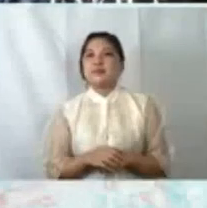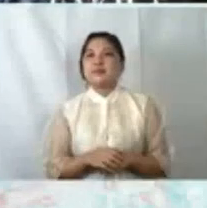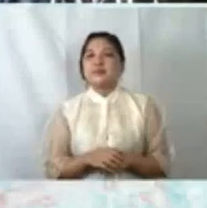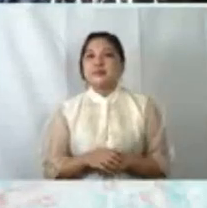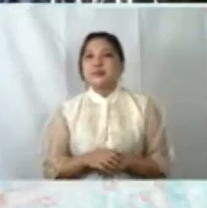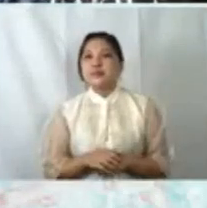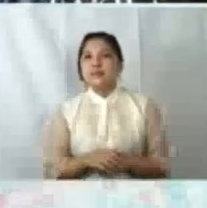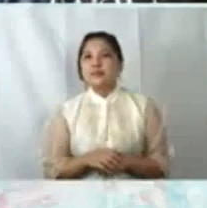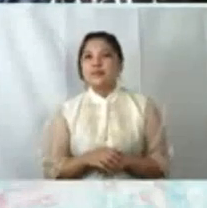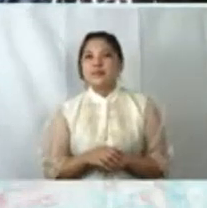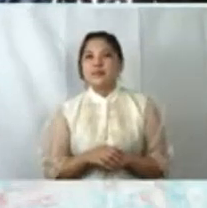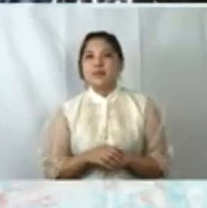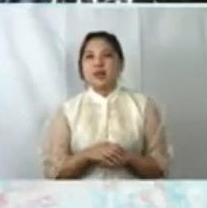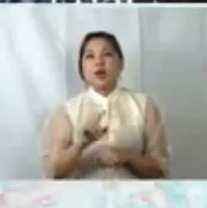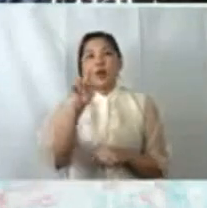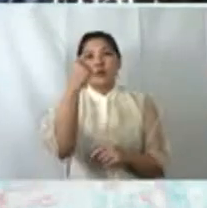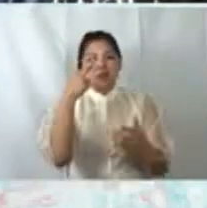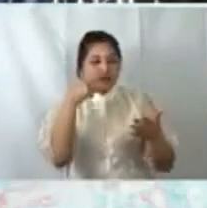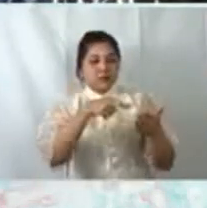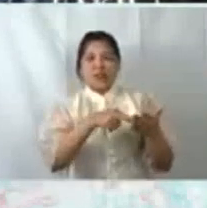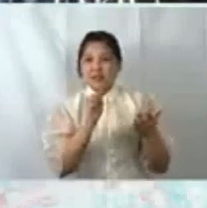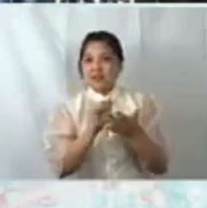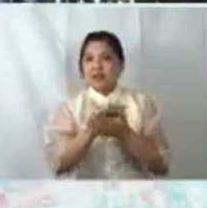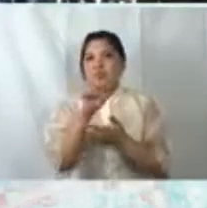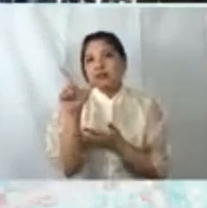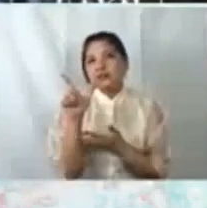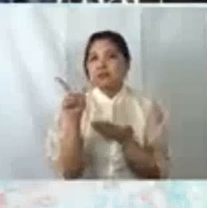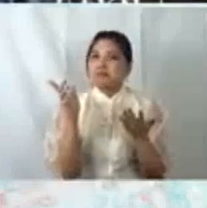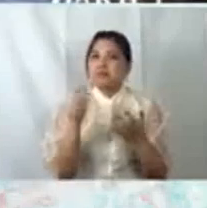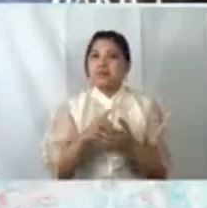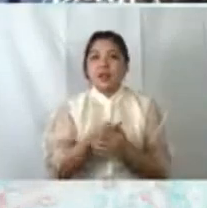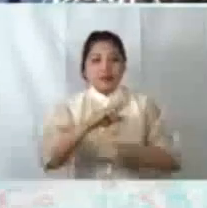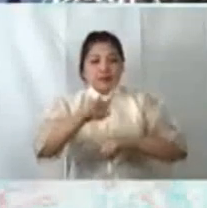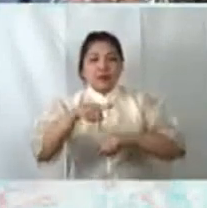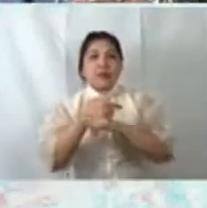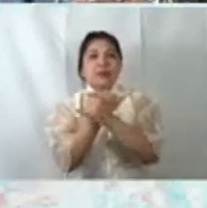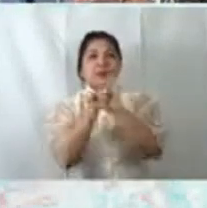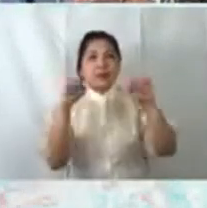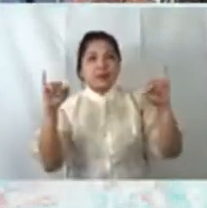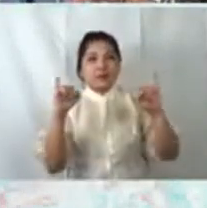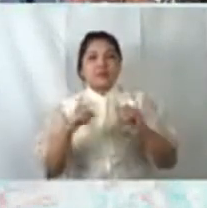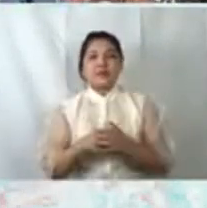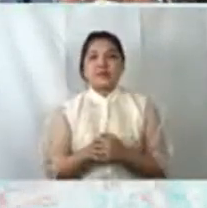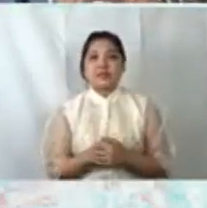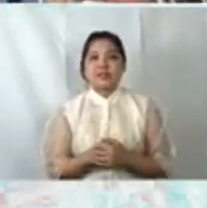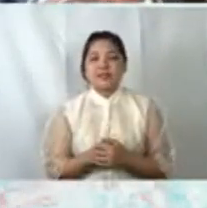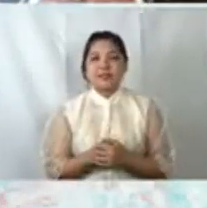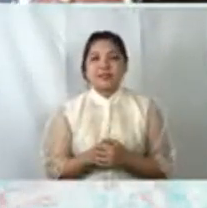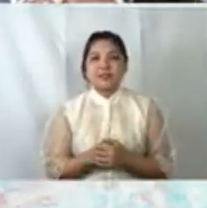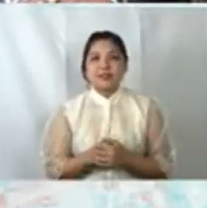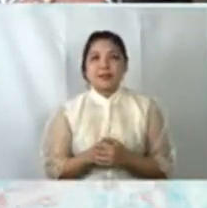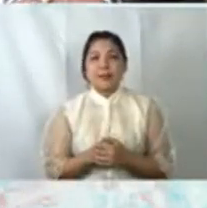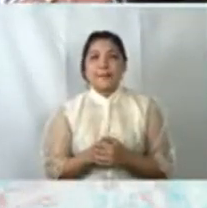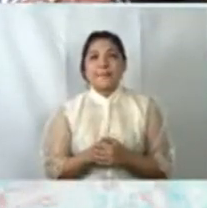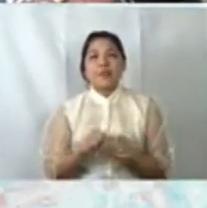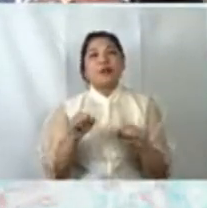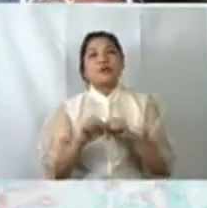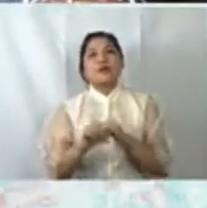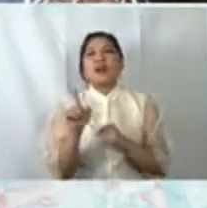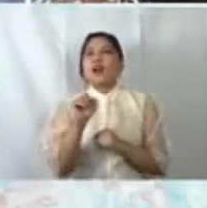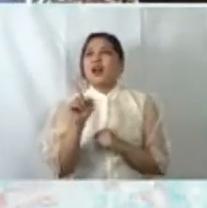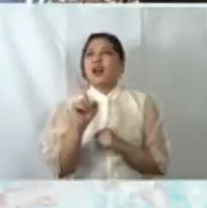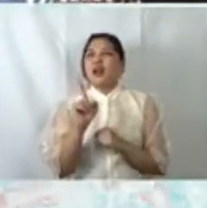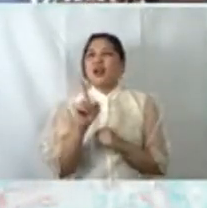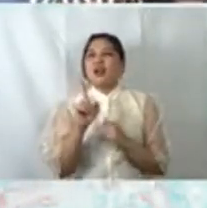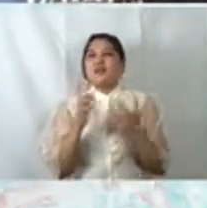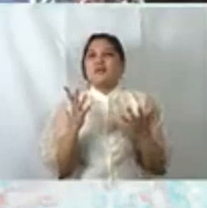They were just recognizing Philippine independence. So, Sir, what's the fuss about